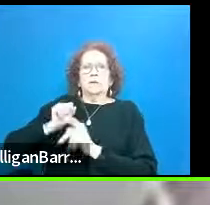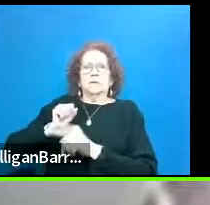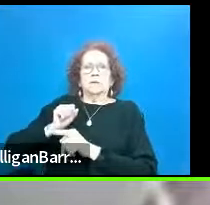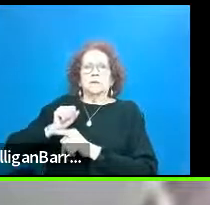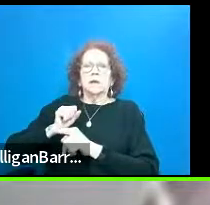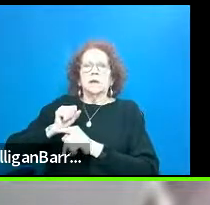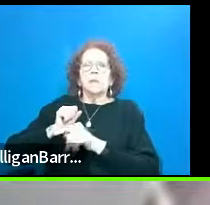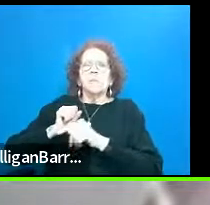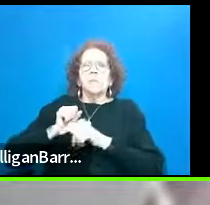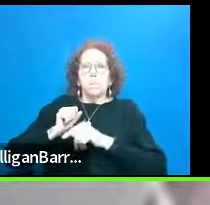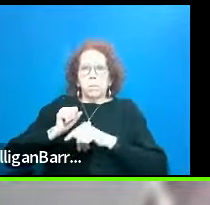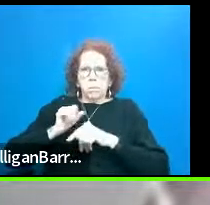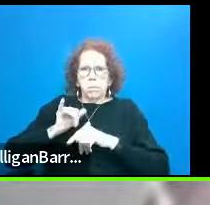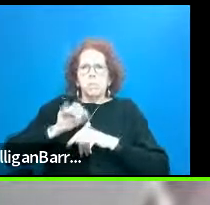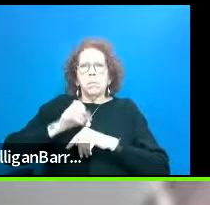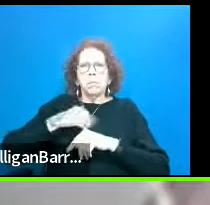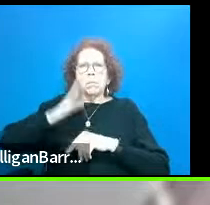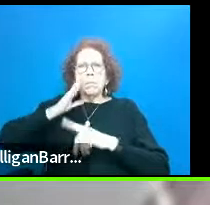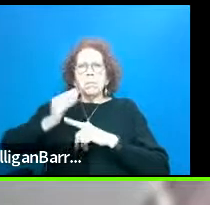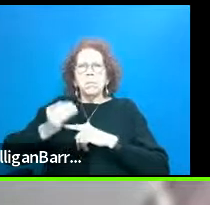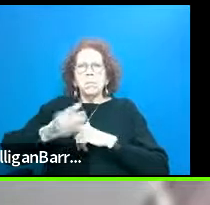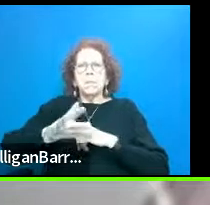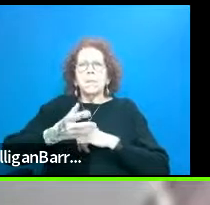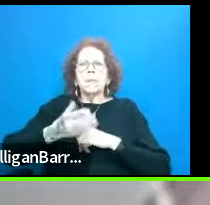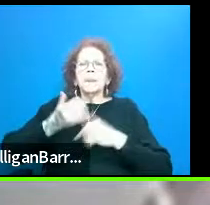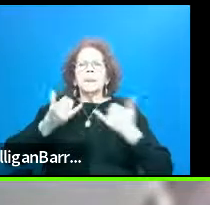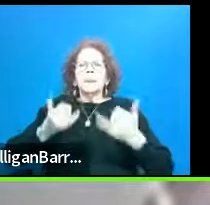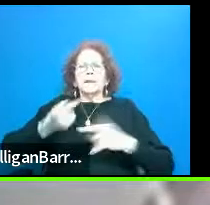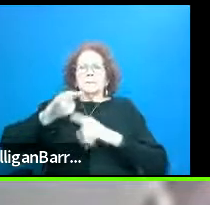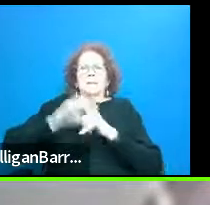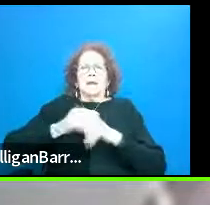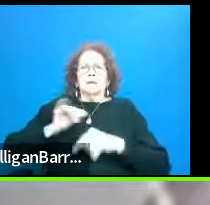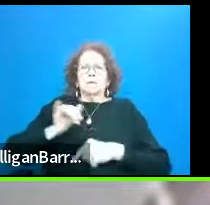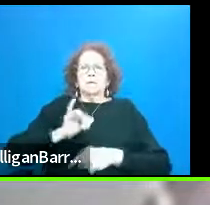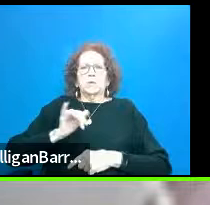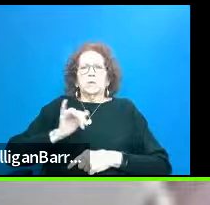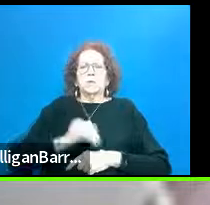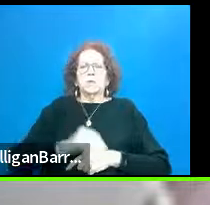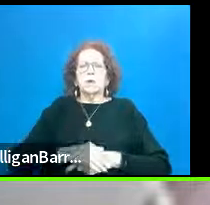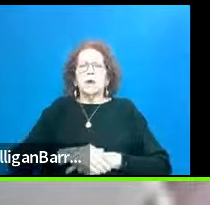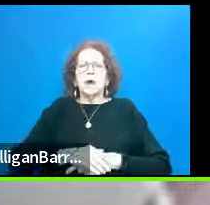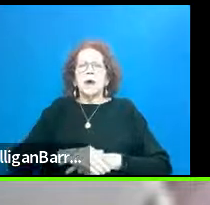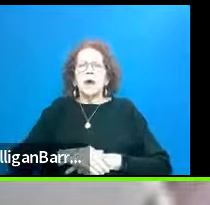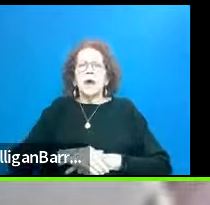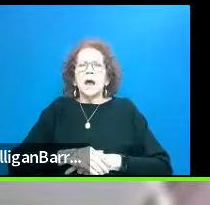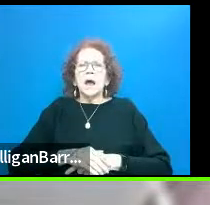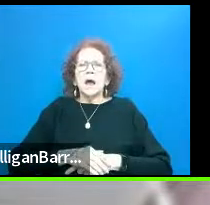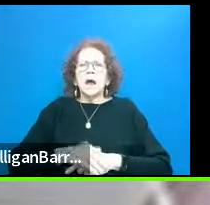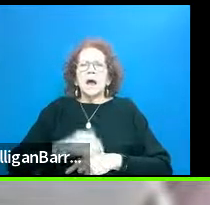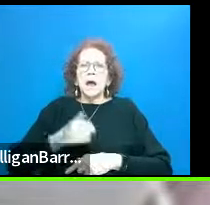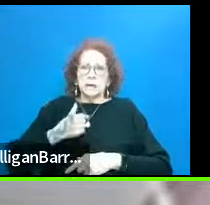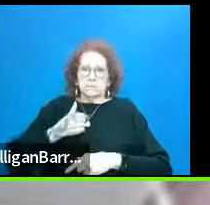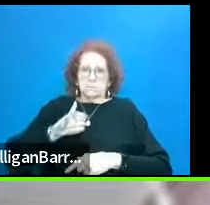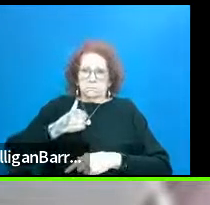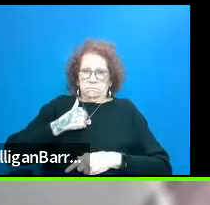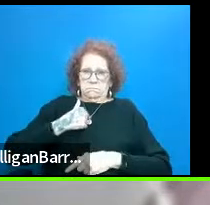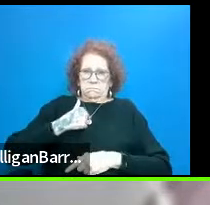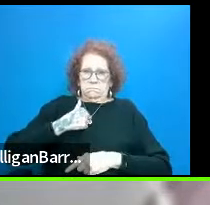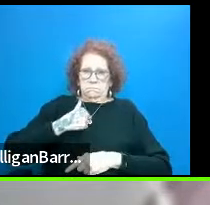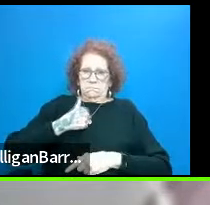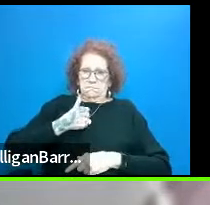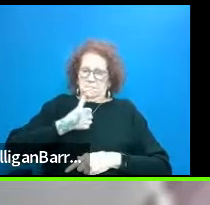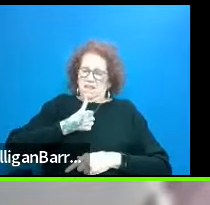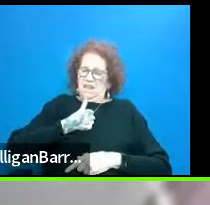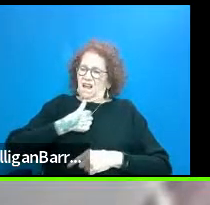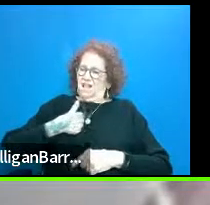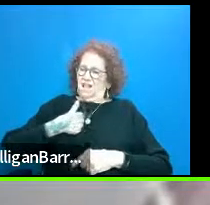ours is pretty light this month as well. One of the things that myself and